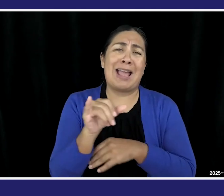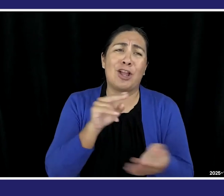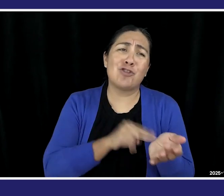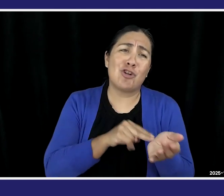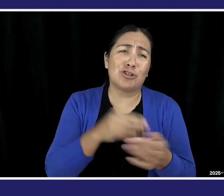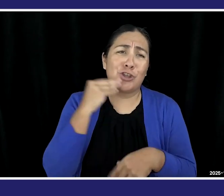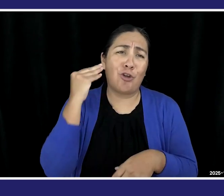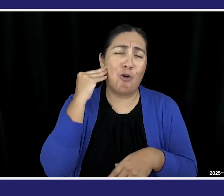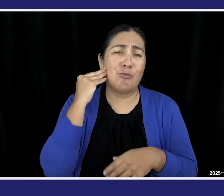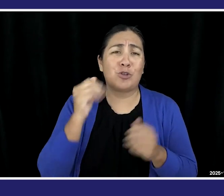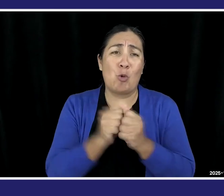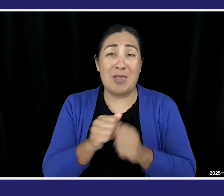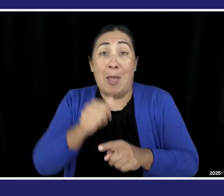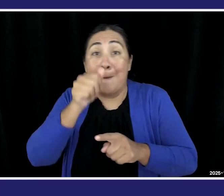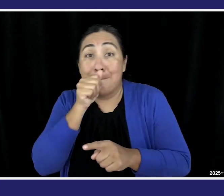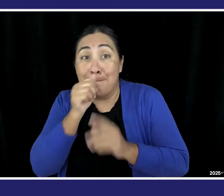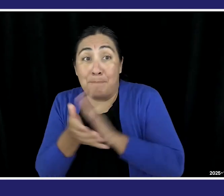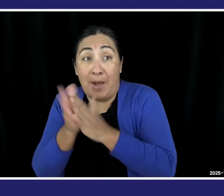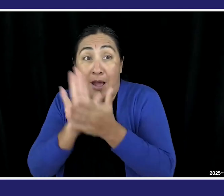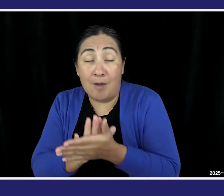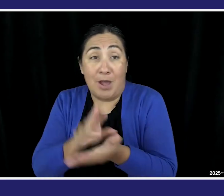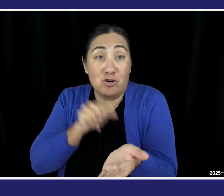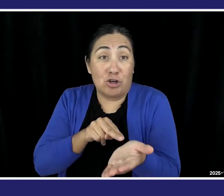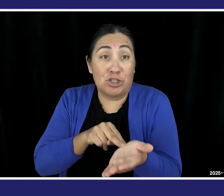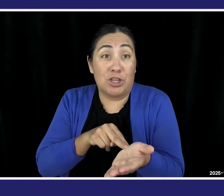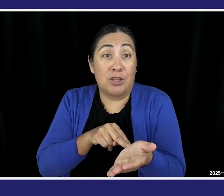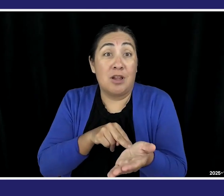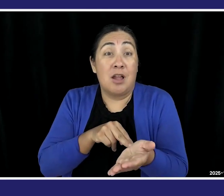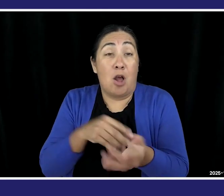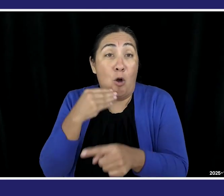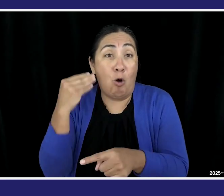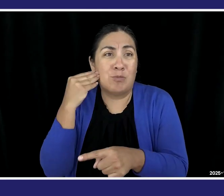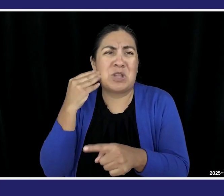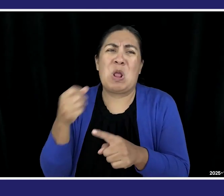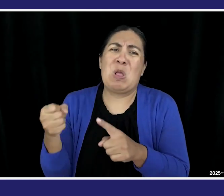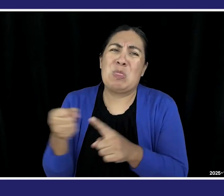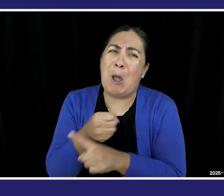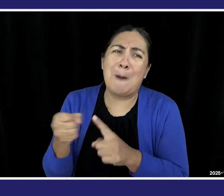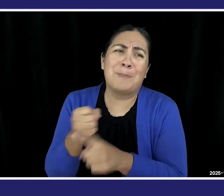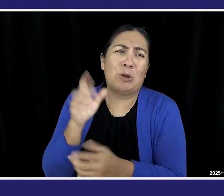and the corruption have just exploded. And this needs to be something looked at from a mental health